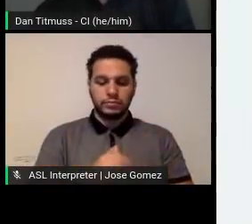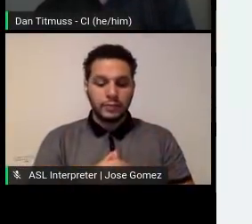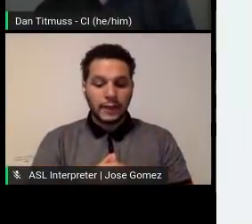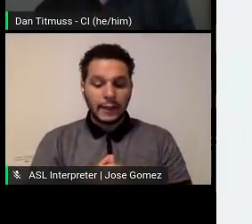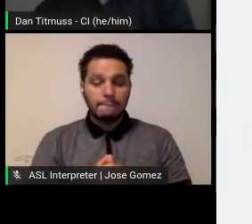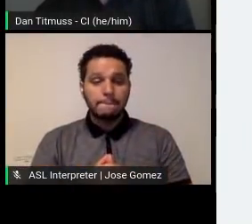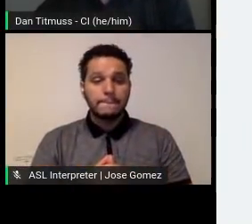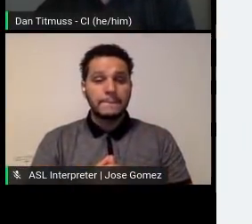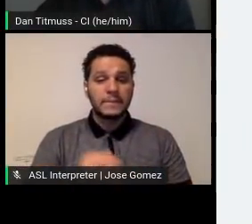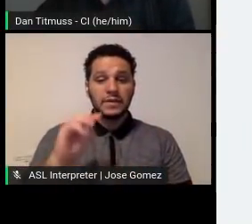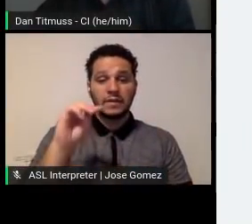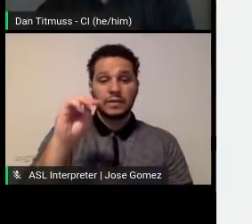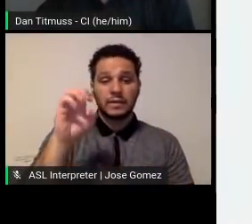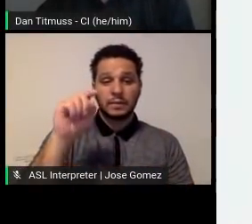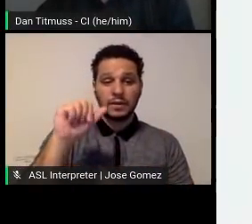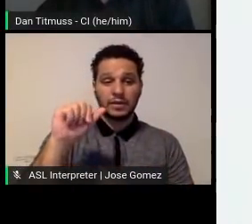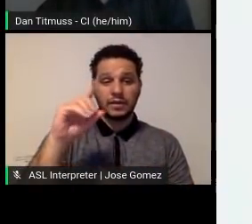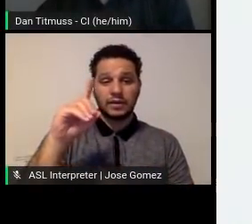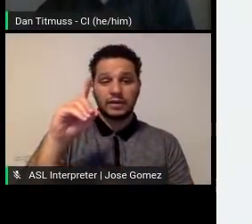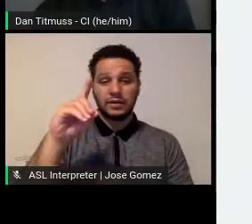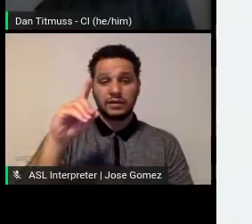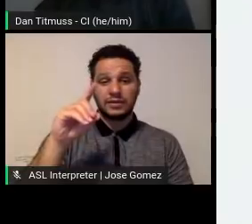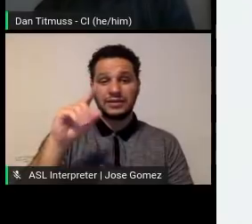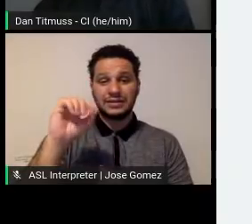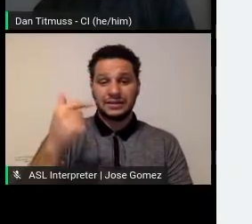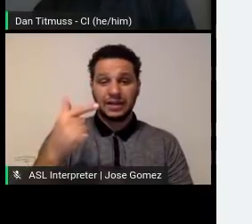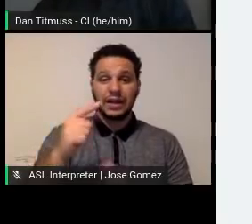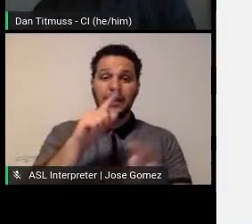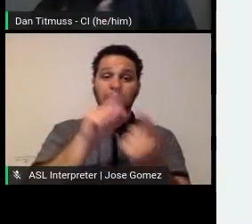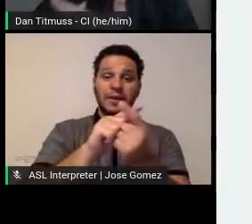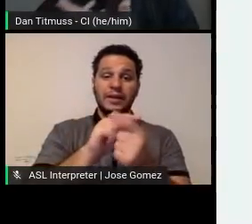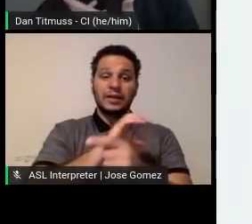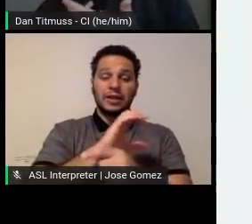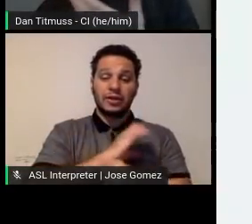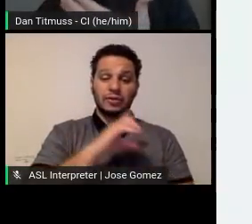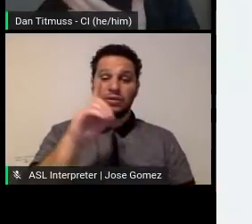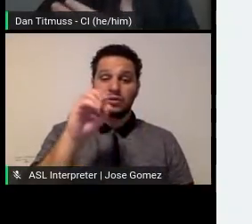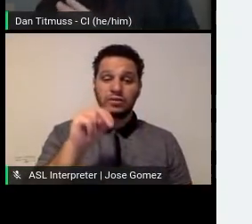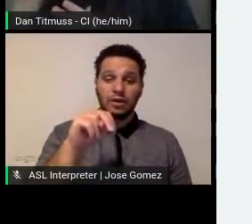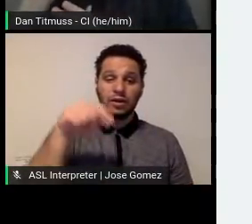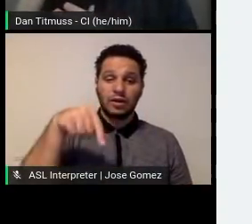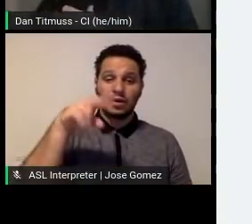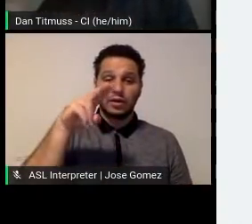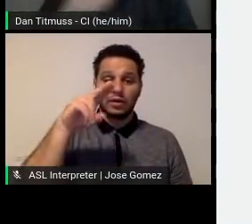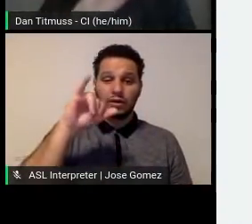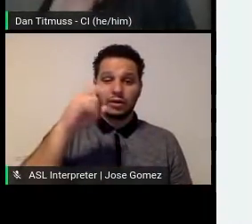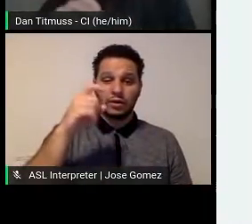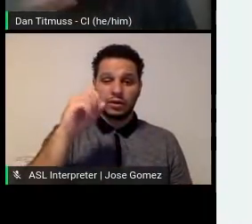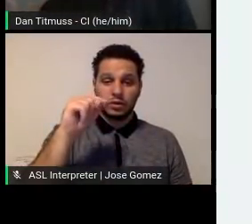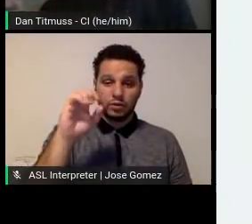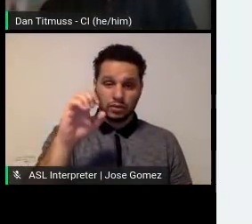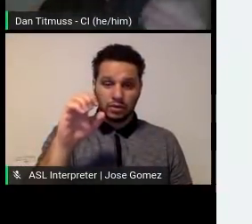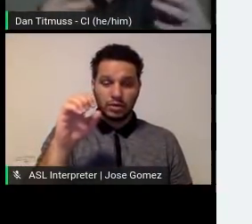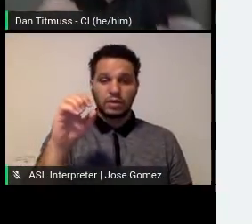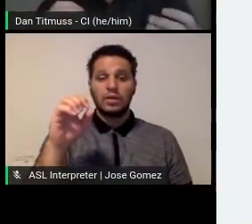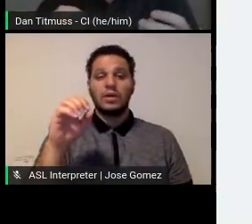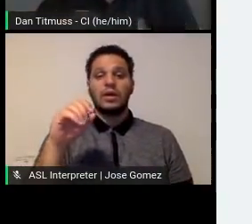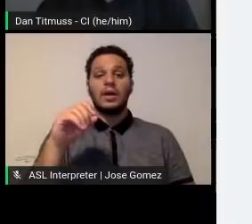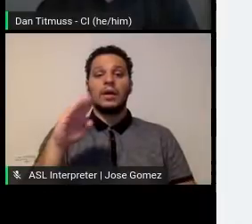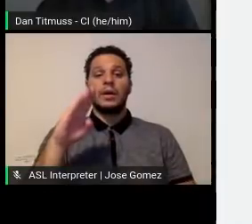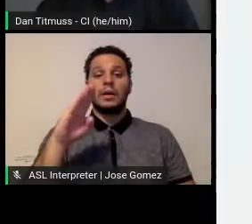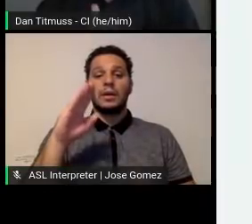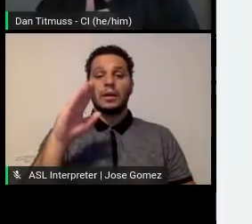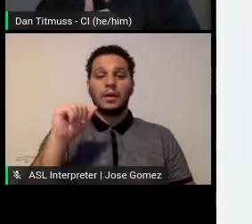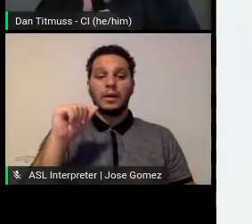title tag, meet the characters of Don Quixote Ballet Met. Now, we can put the phrase in here of characters of Don Quixote Ballet is in